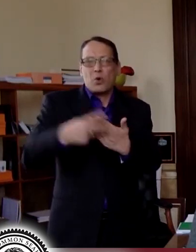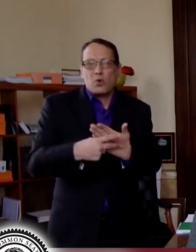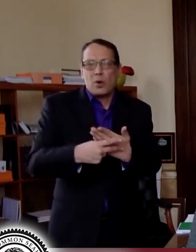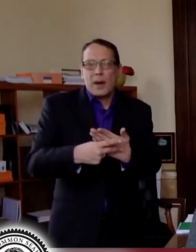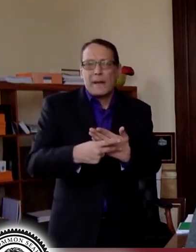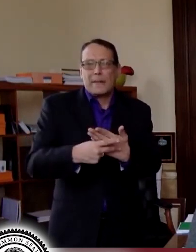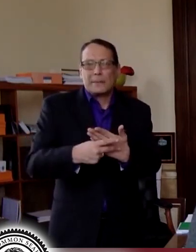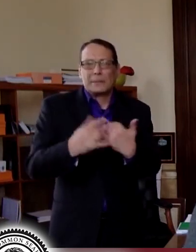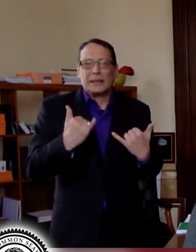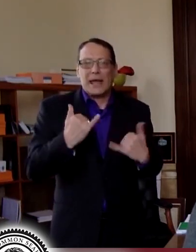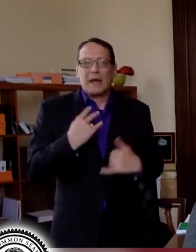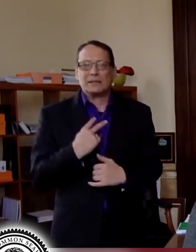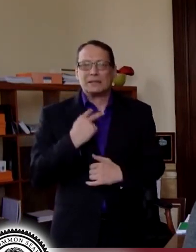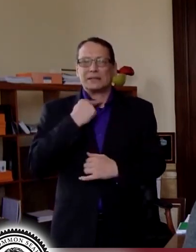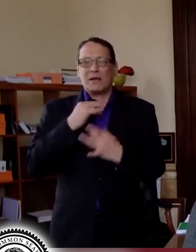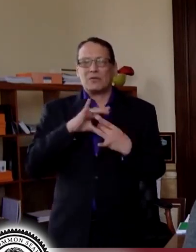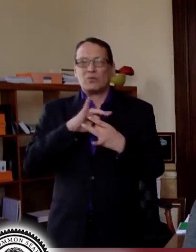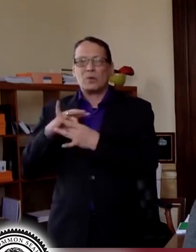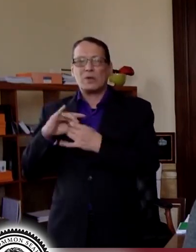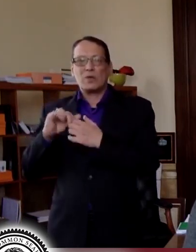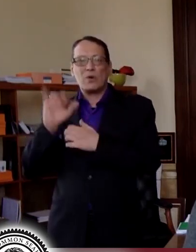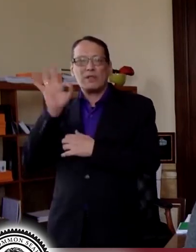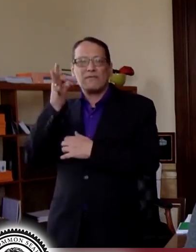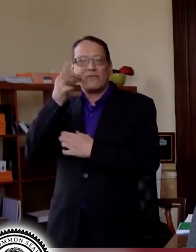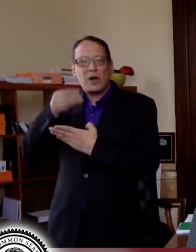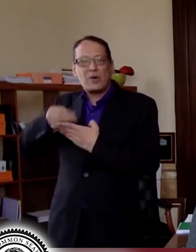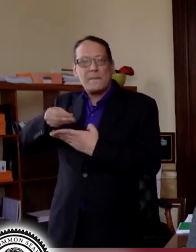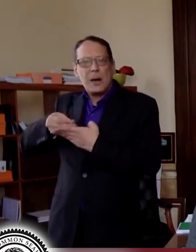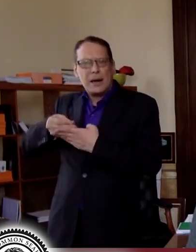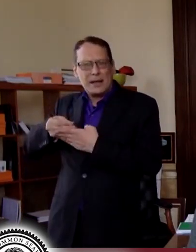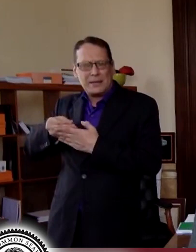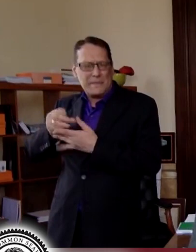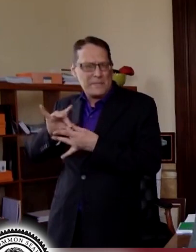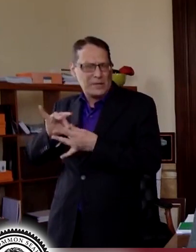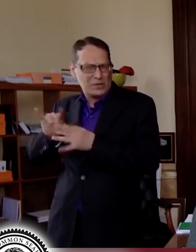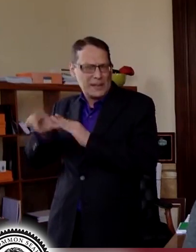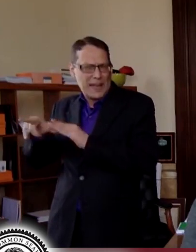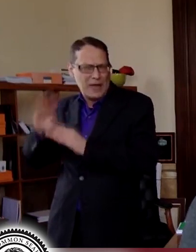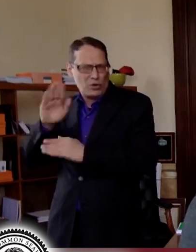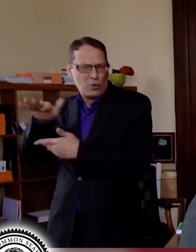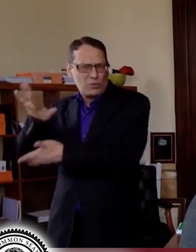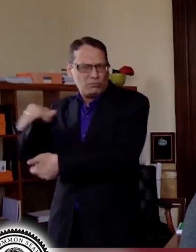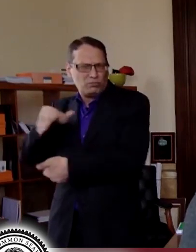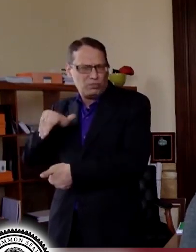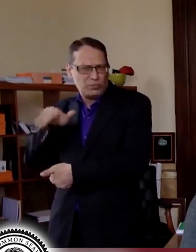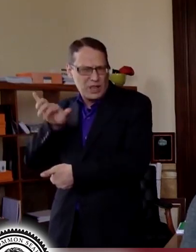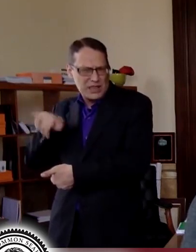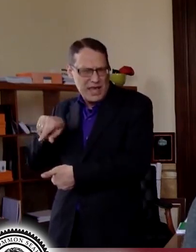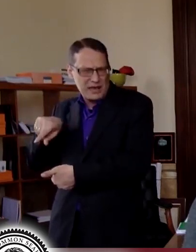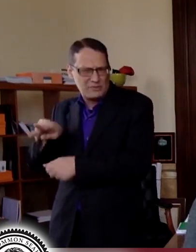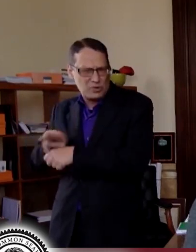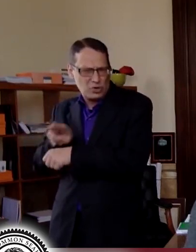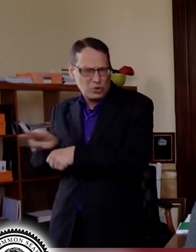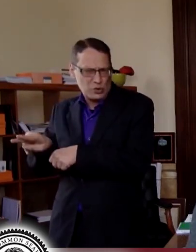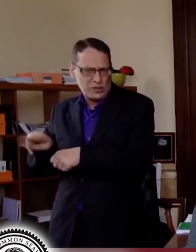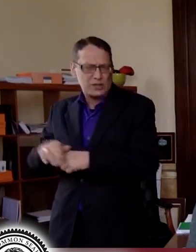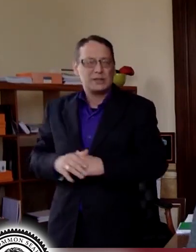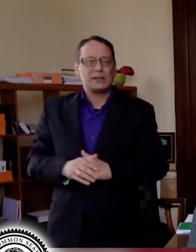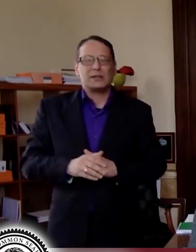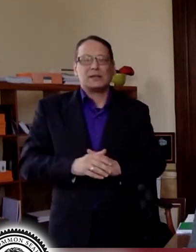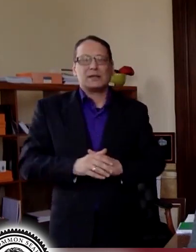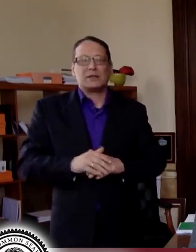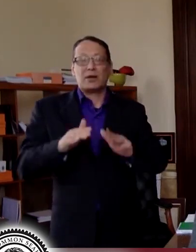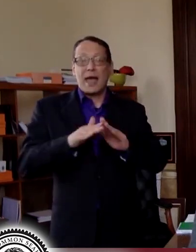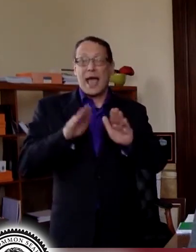somewhat tied up with the federal money that we expect to get. So we're thinking about housing